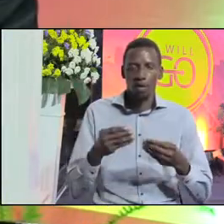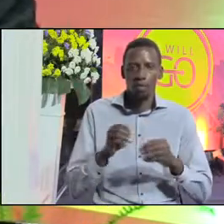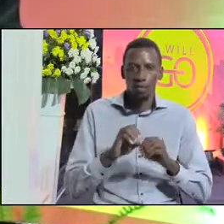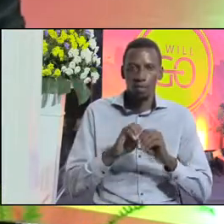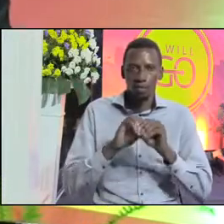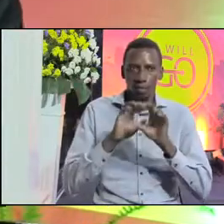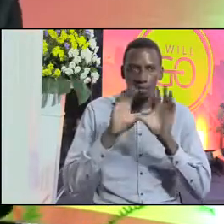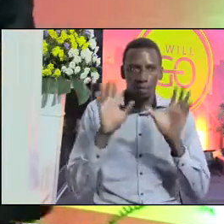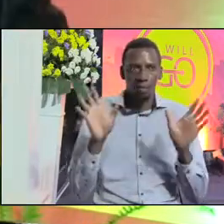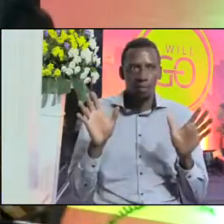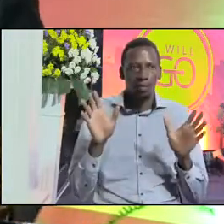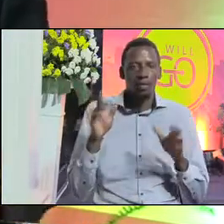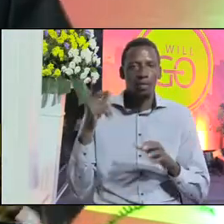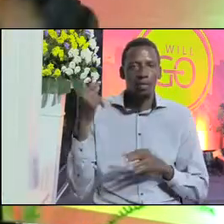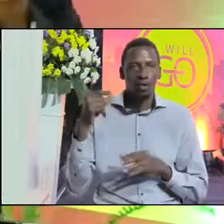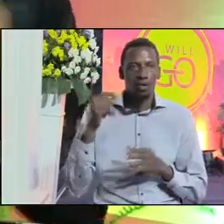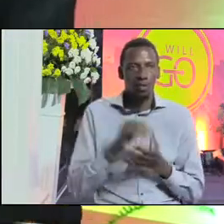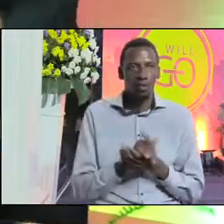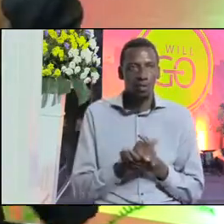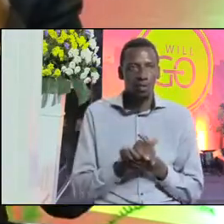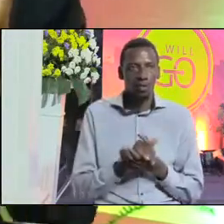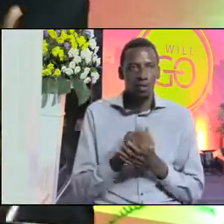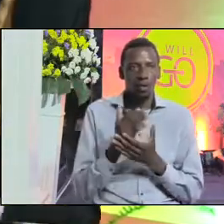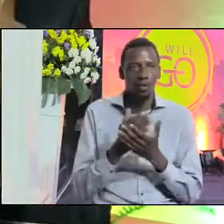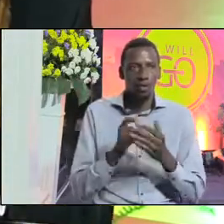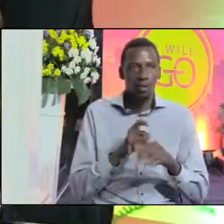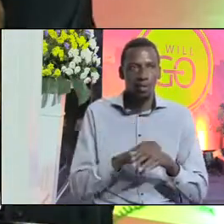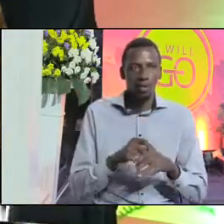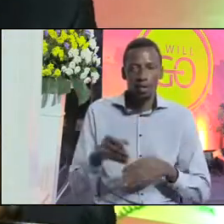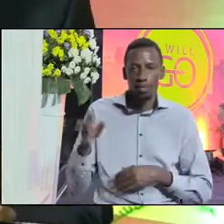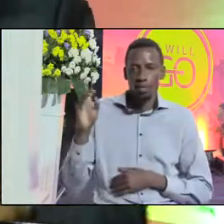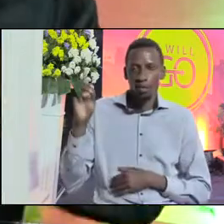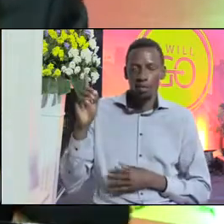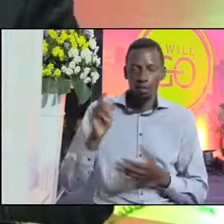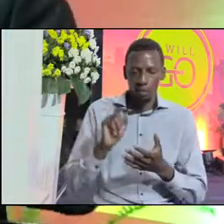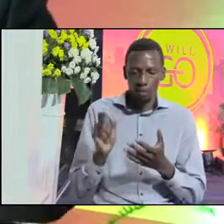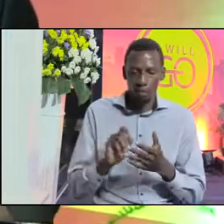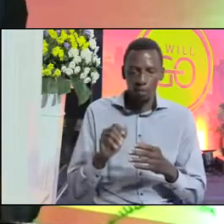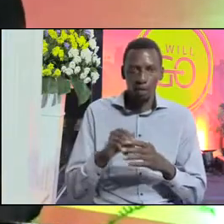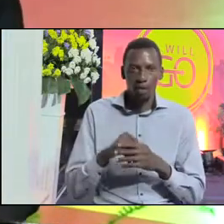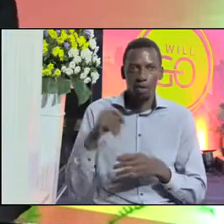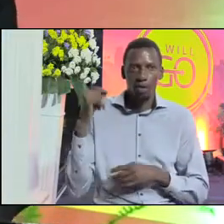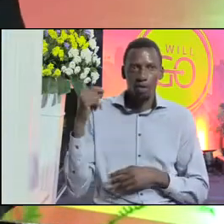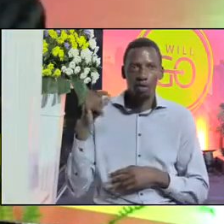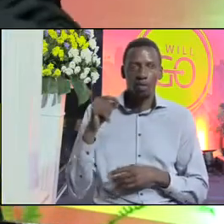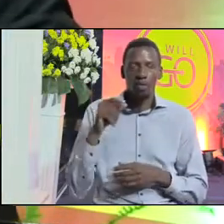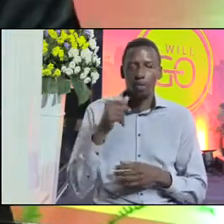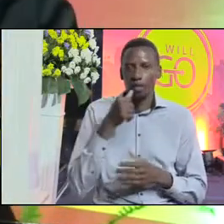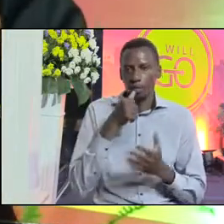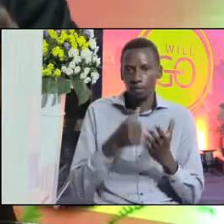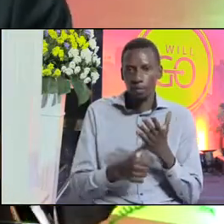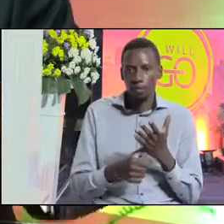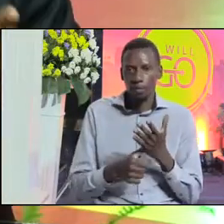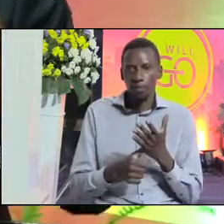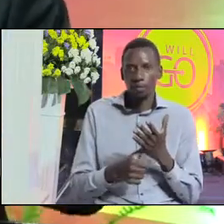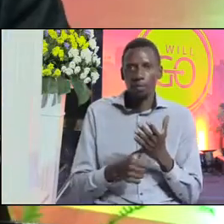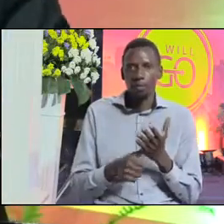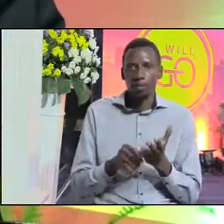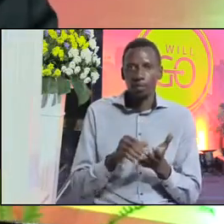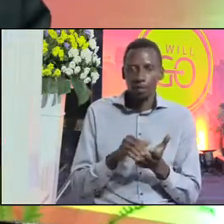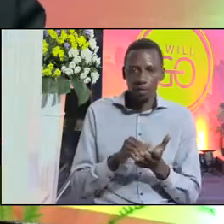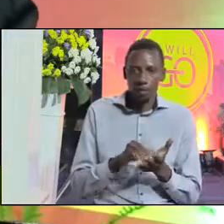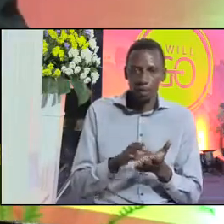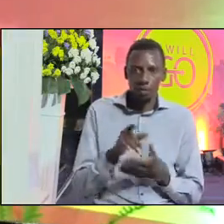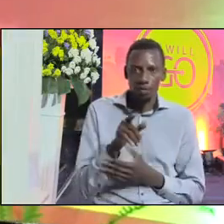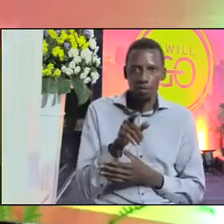clear-cut, liberating gospel. And sometimes God writes it down in a gospel letter, and he sends you